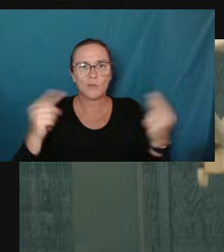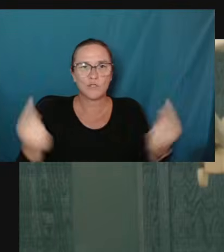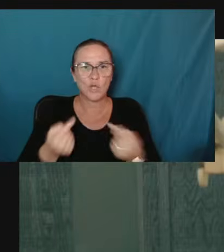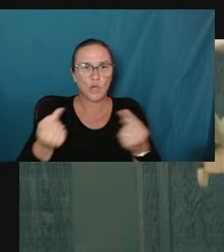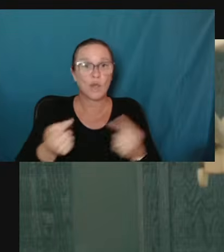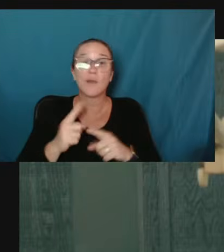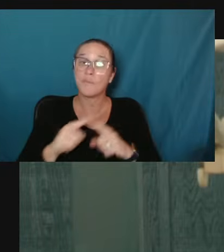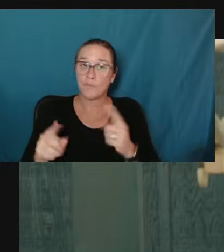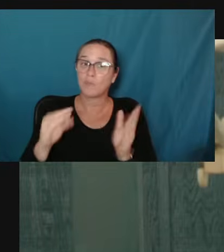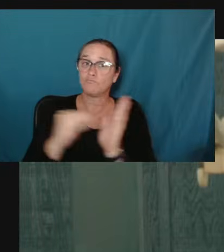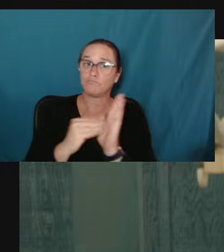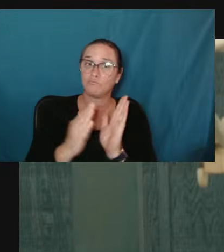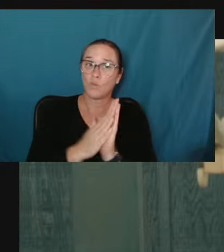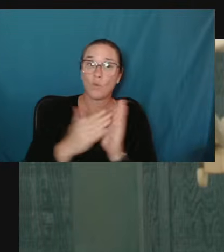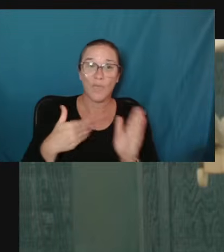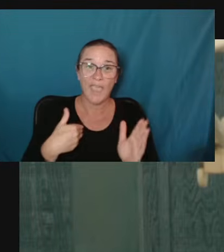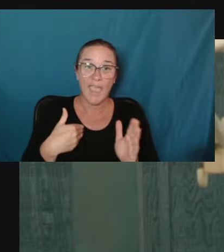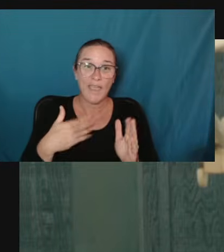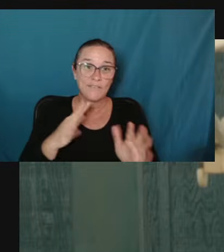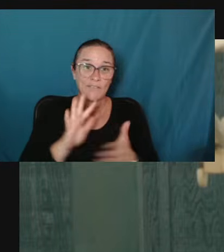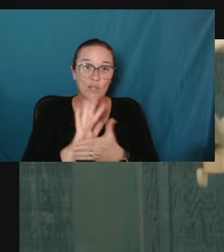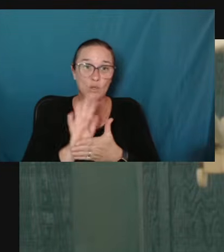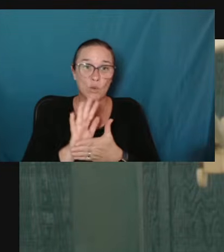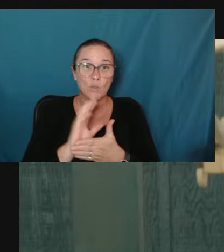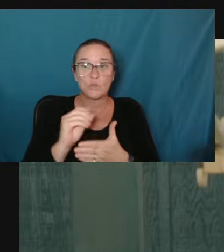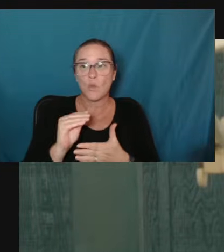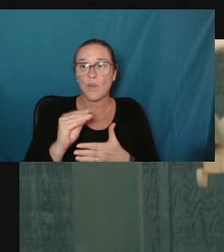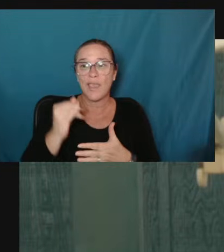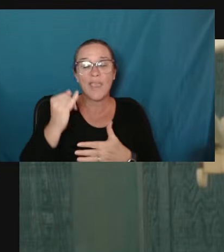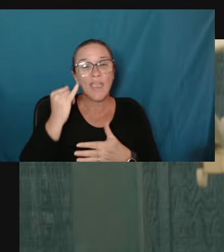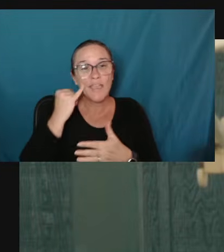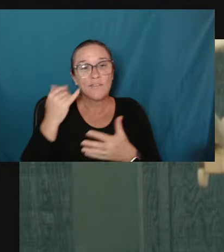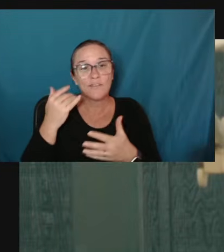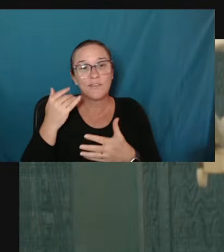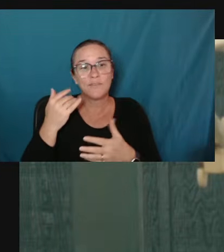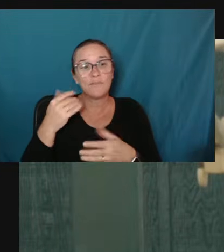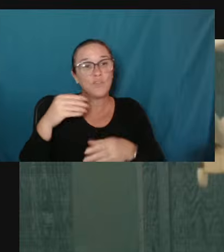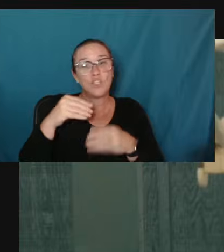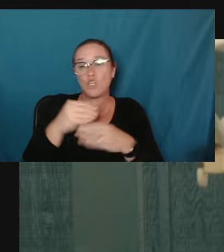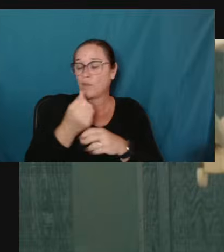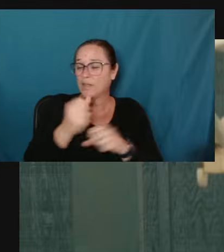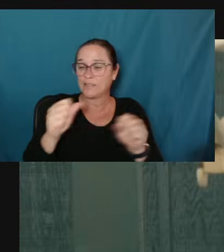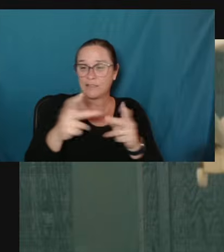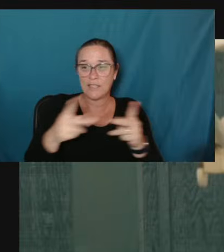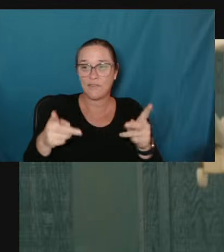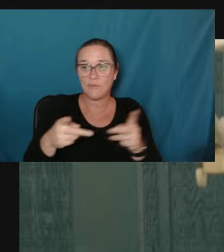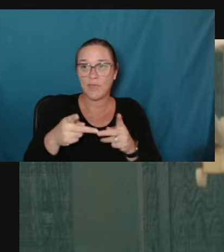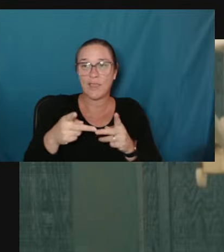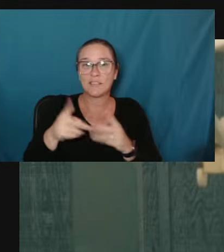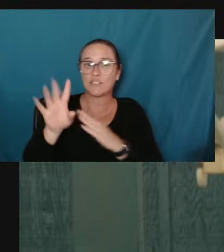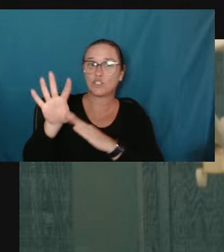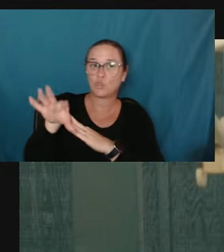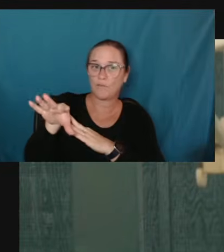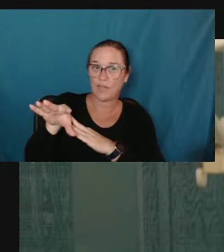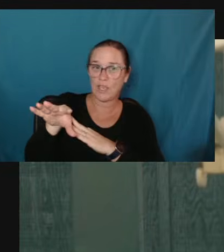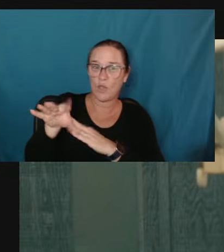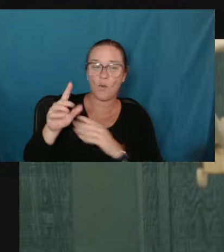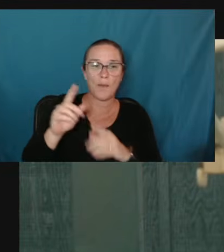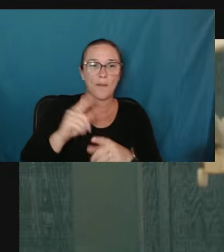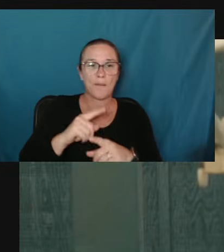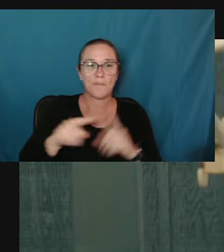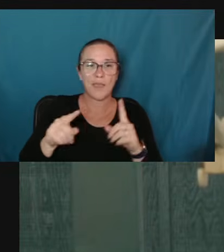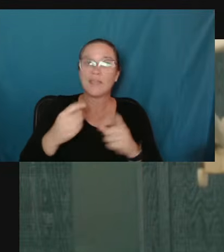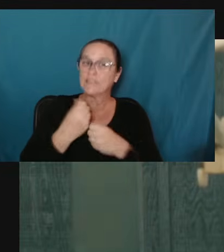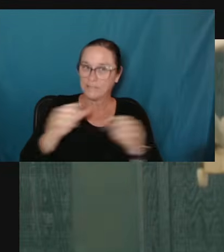recorded. We got some video. So, you know, if you're in a safe place, shoot some video for me, but get safe first.